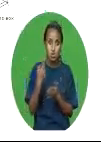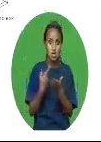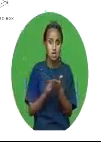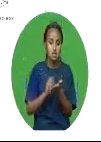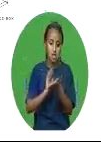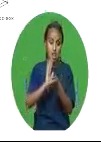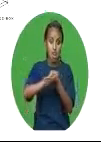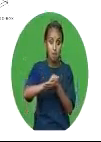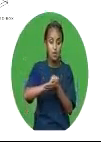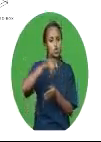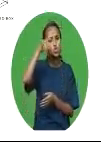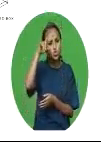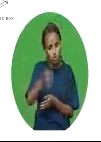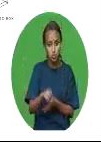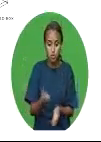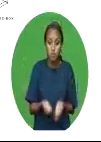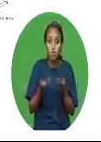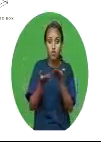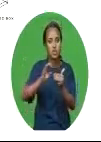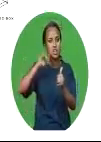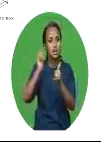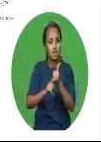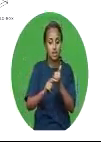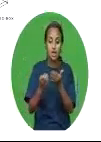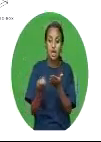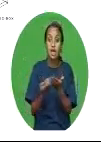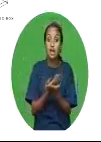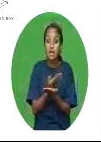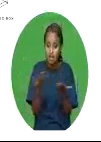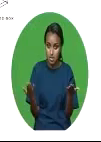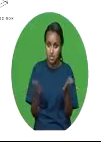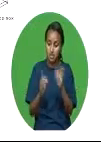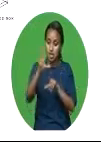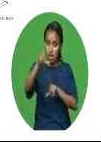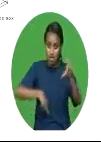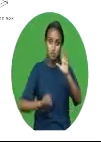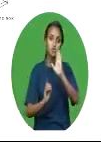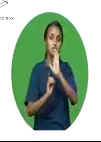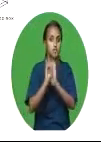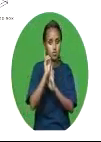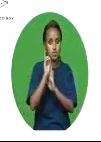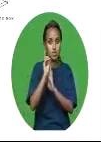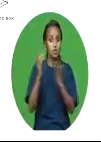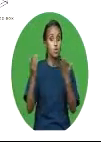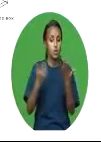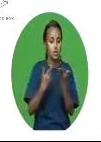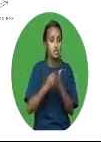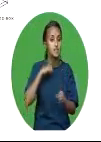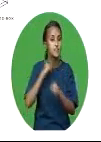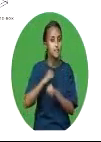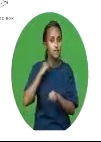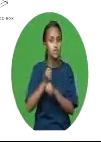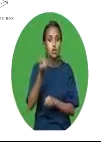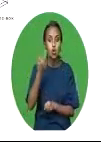seam should be provided at the end element lines of the development where fixing